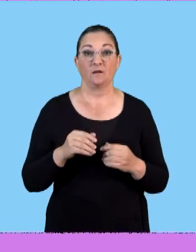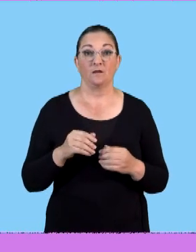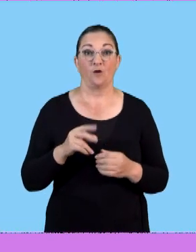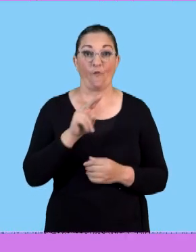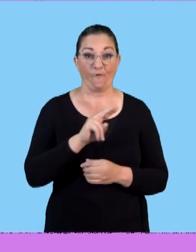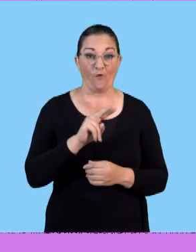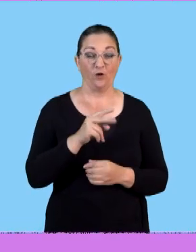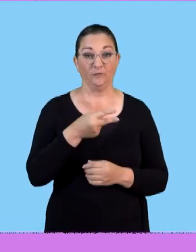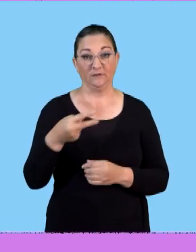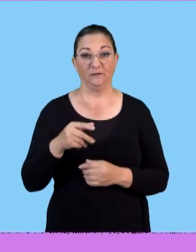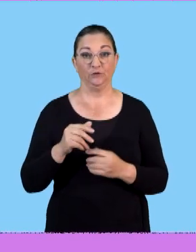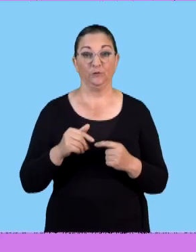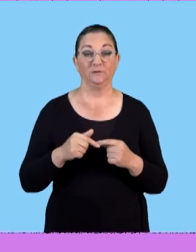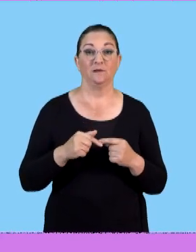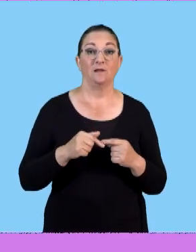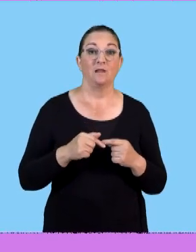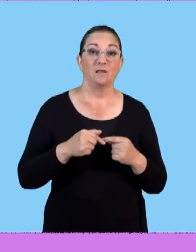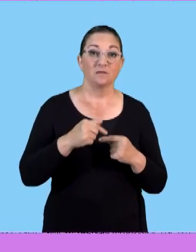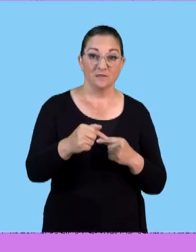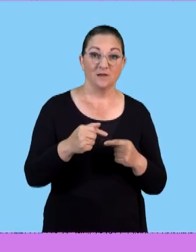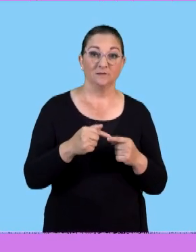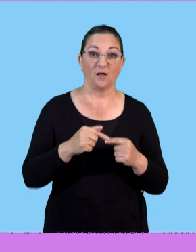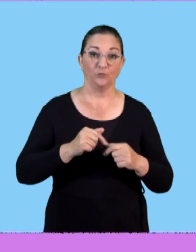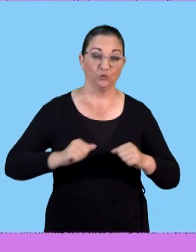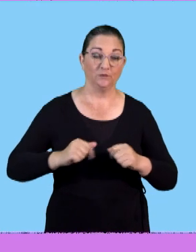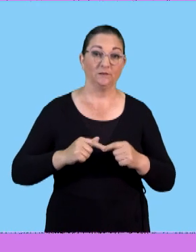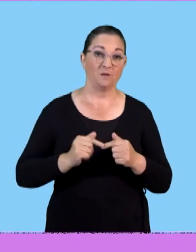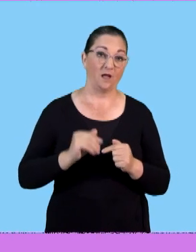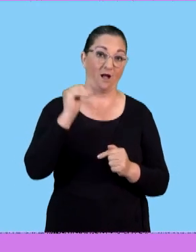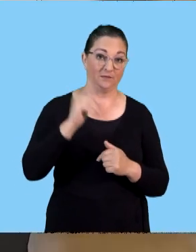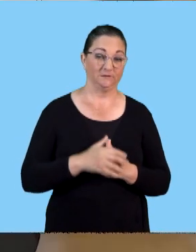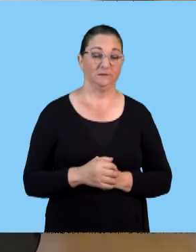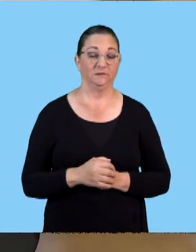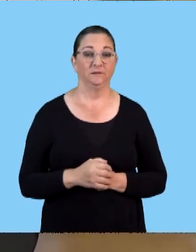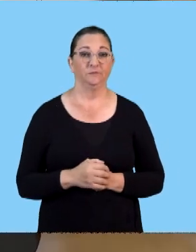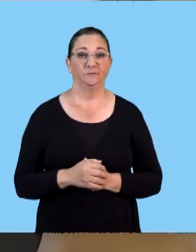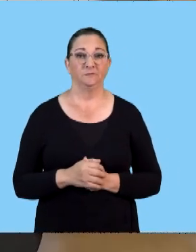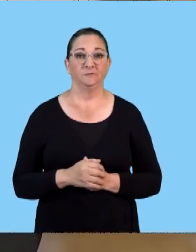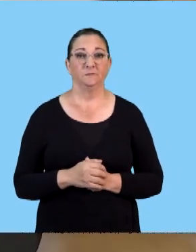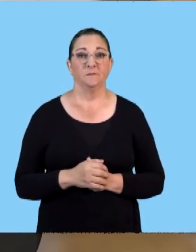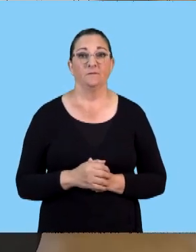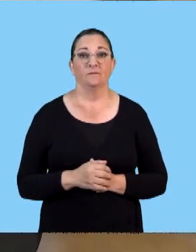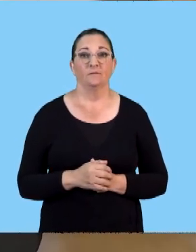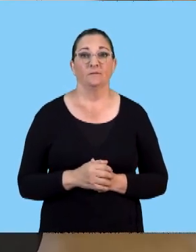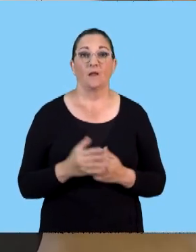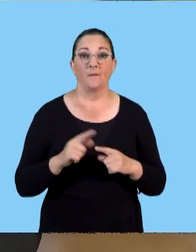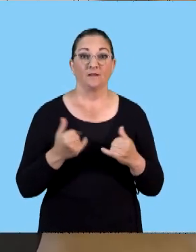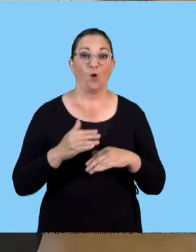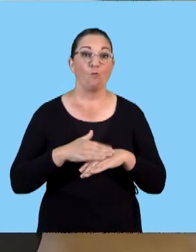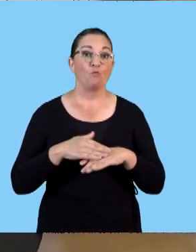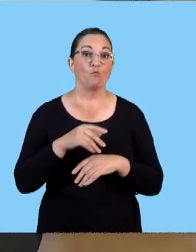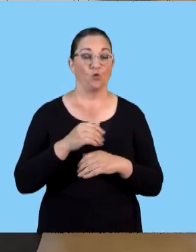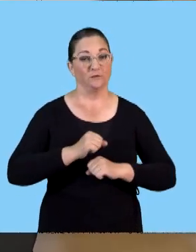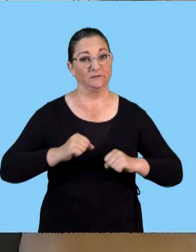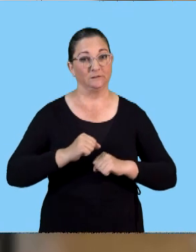volume equals length times width times height. All right, so here's the same question. Okay, just more space